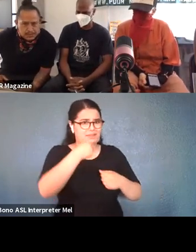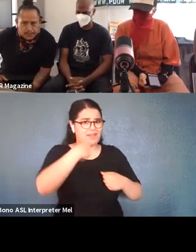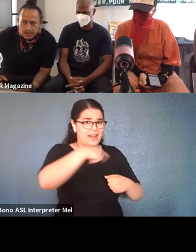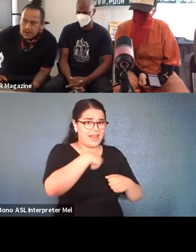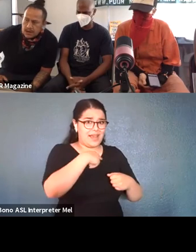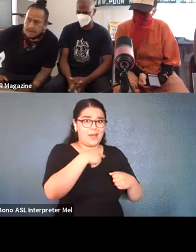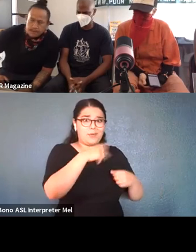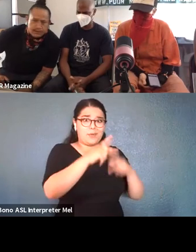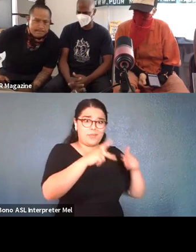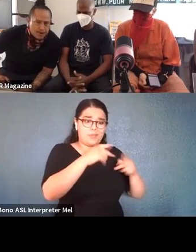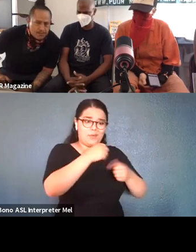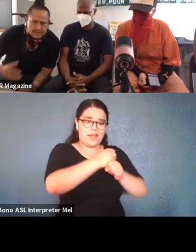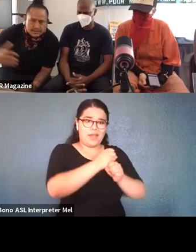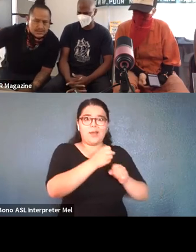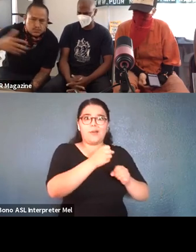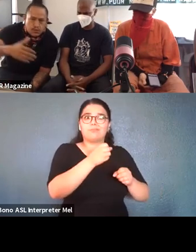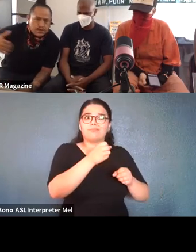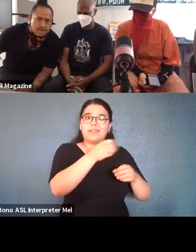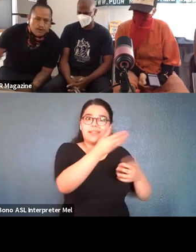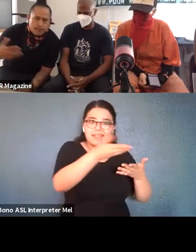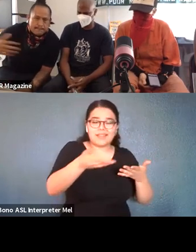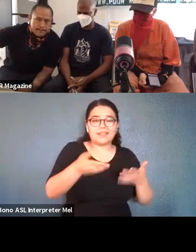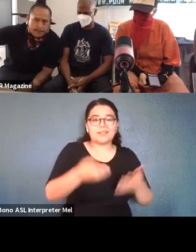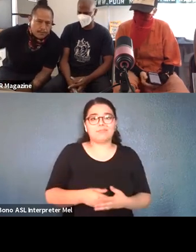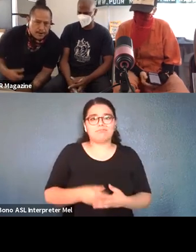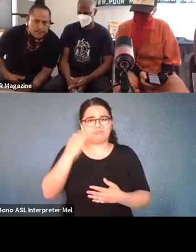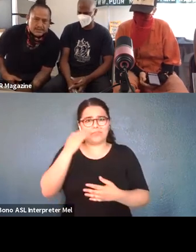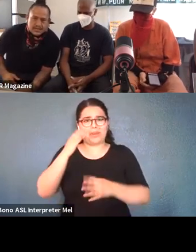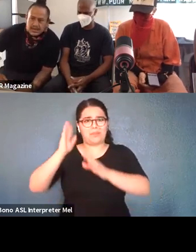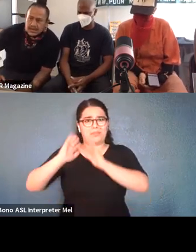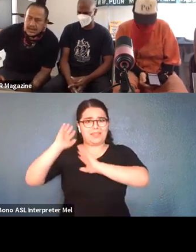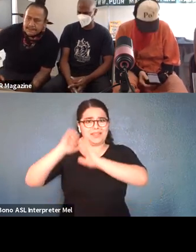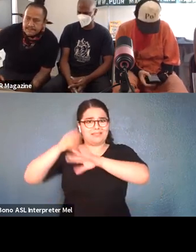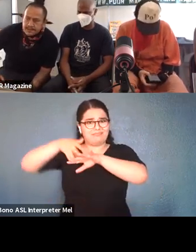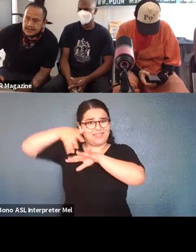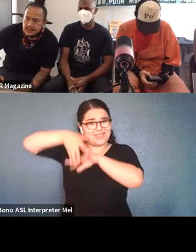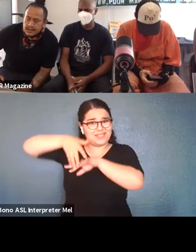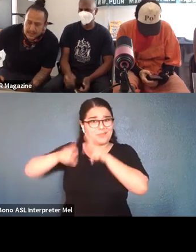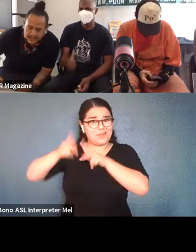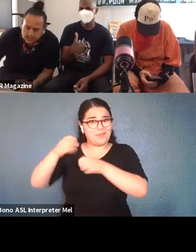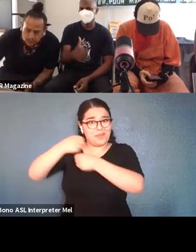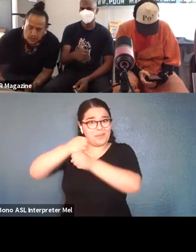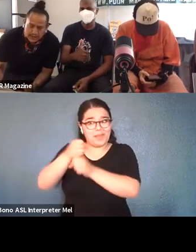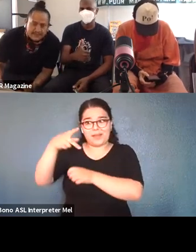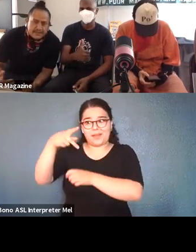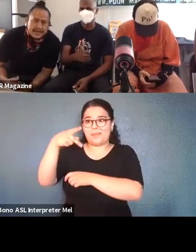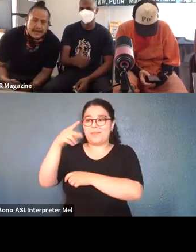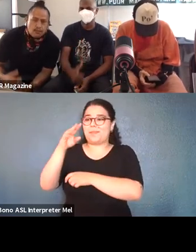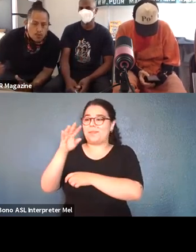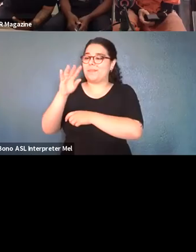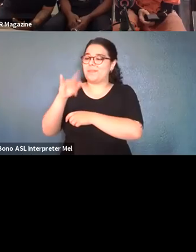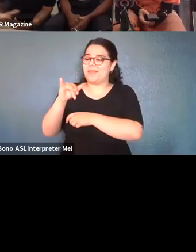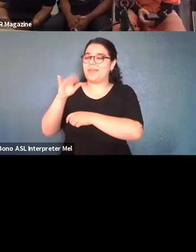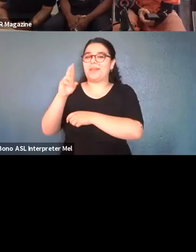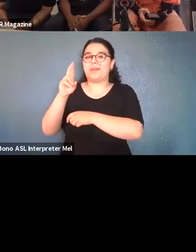indigenous people building pyramids, this is where we come from. Our people build pyramids. And again, so lifting that